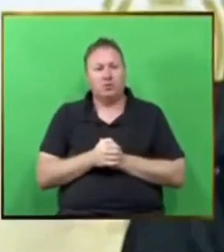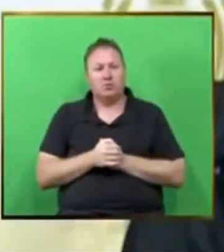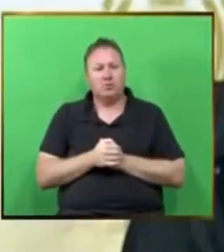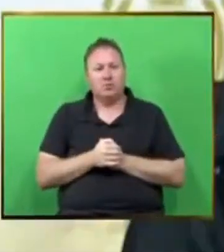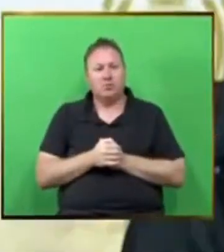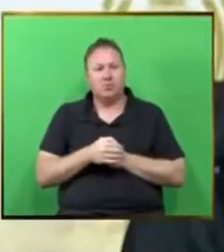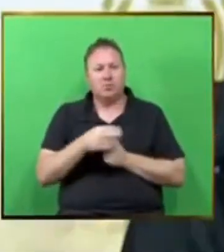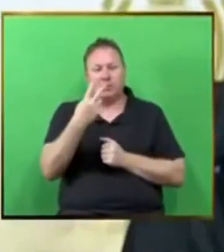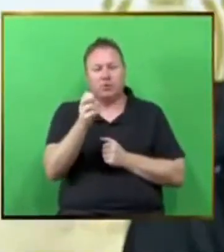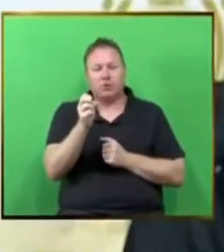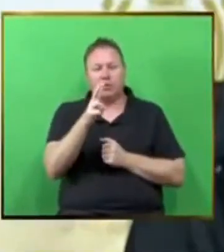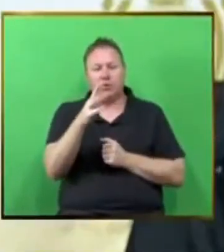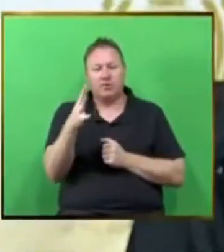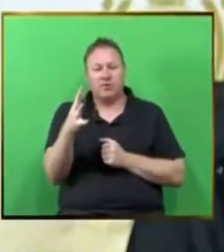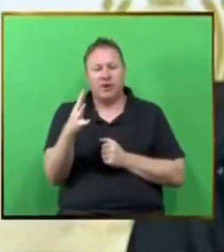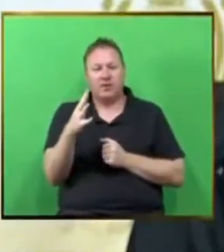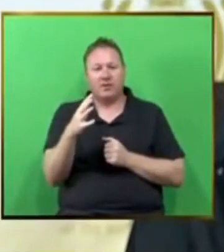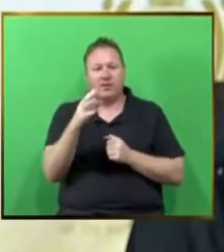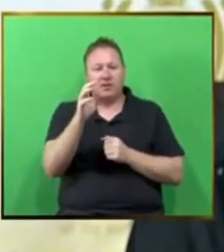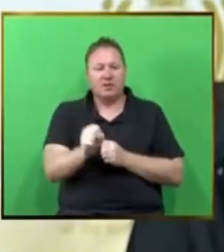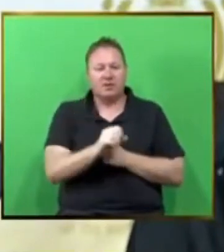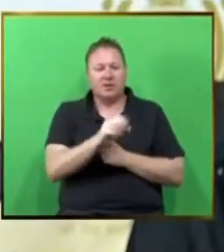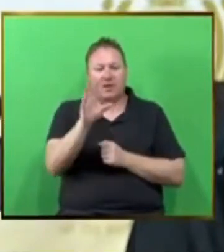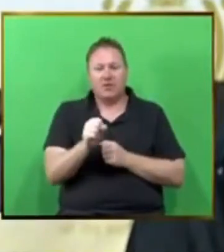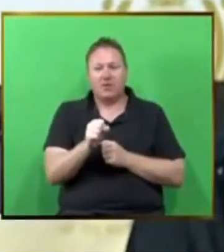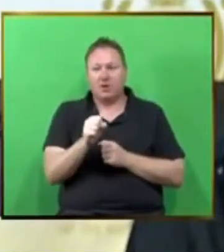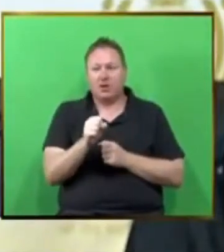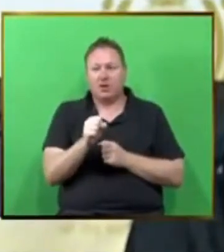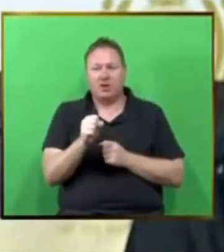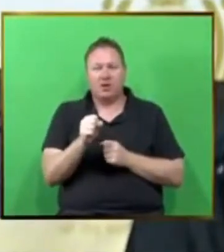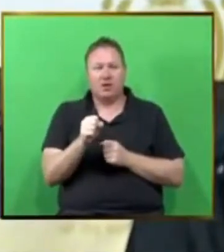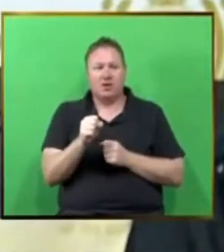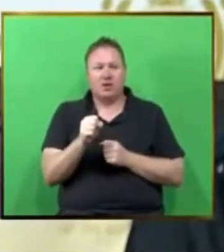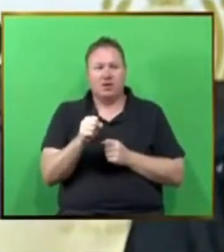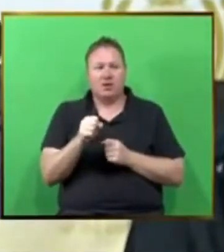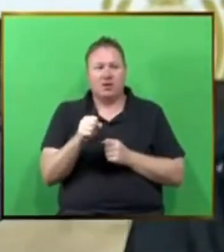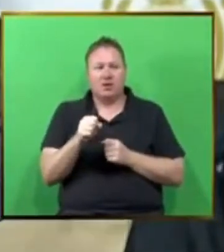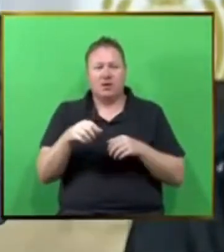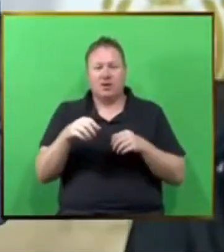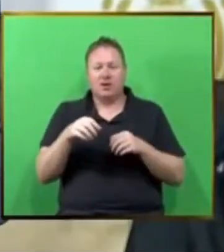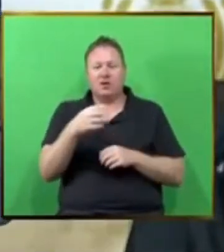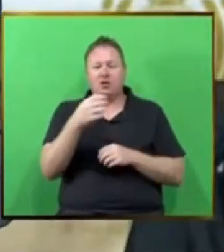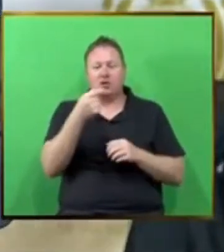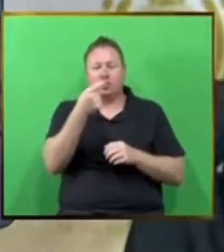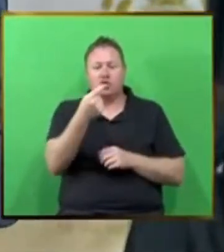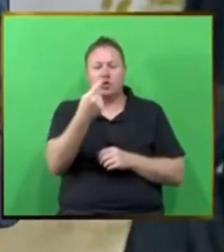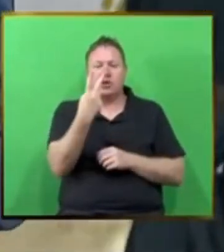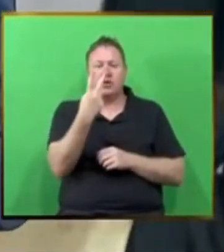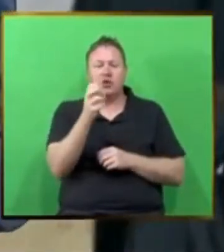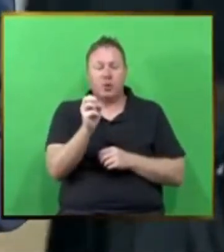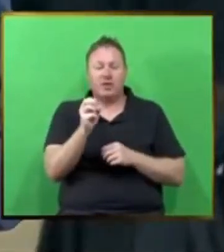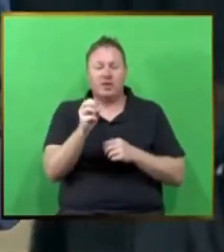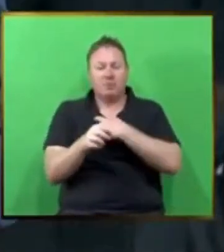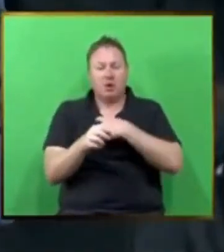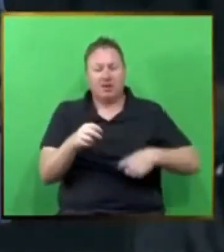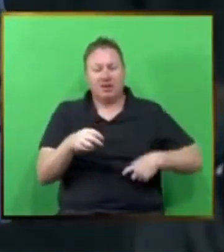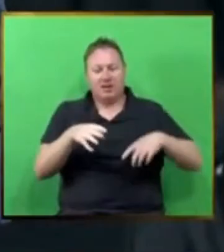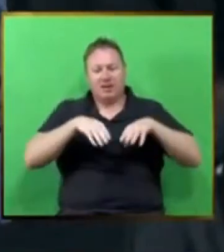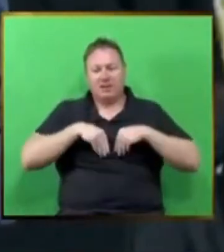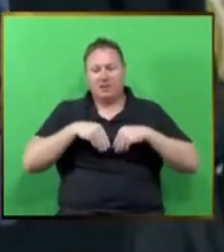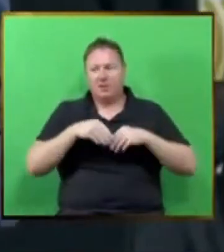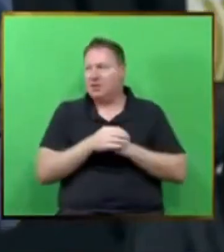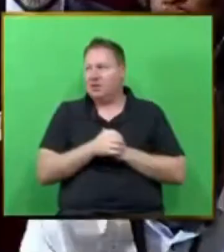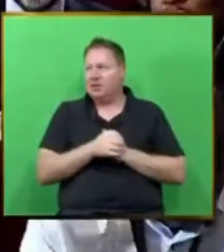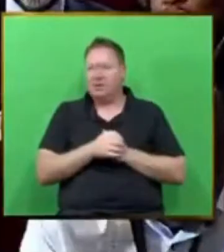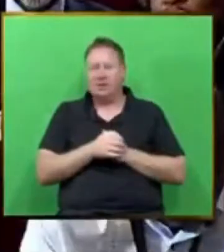In 2025, South Africa takes on the presidency of the G20, following that of Brazil and India.